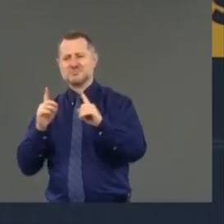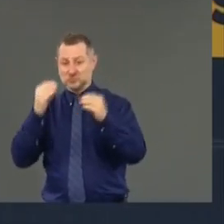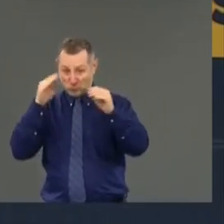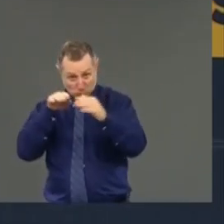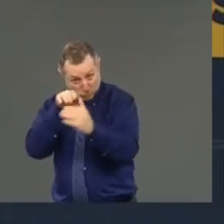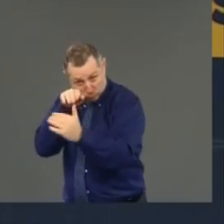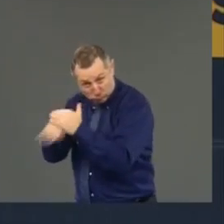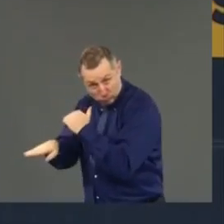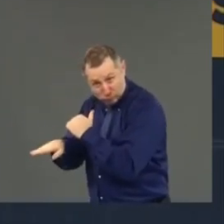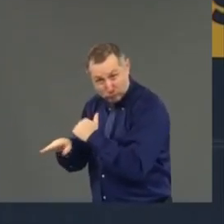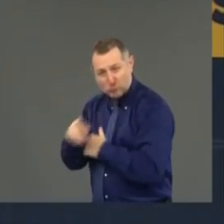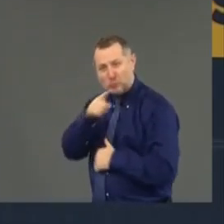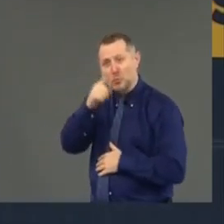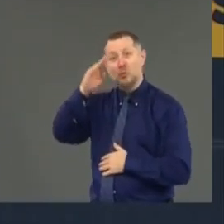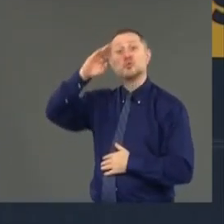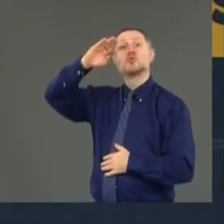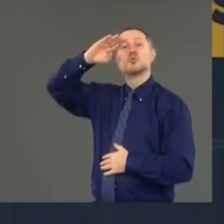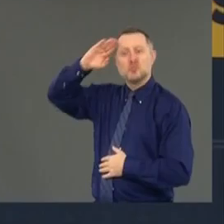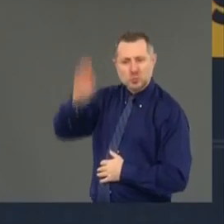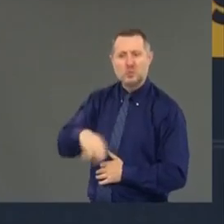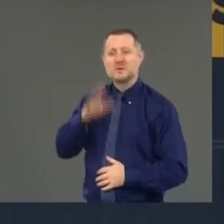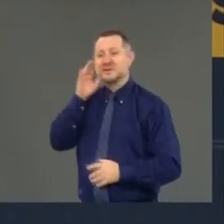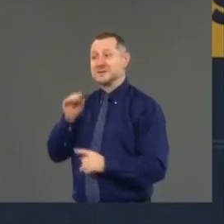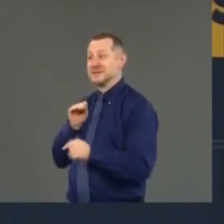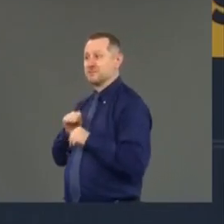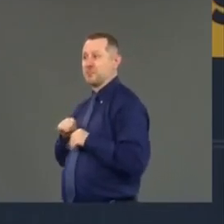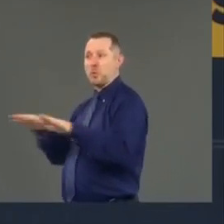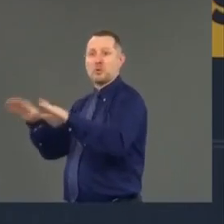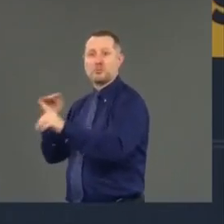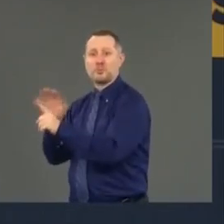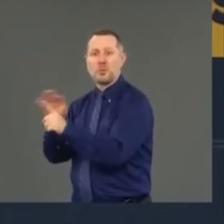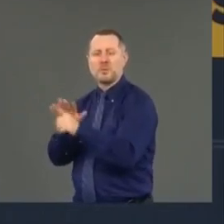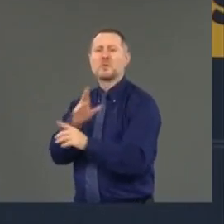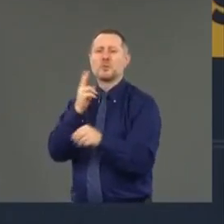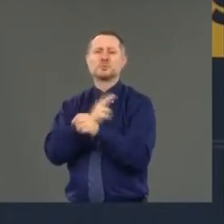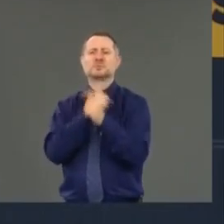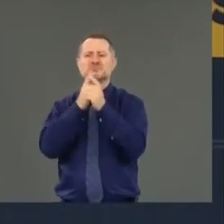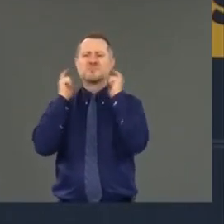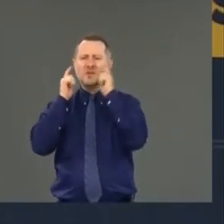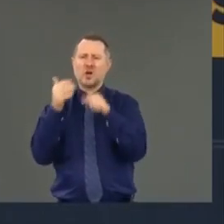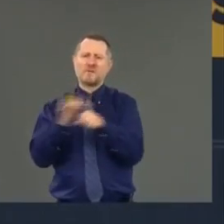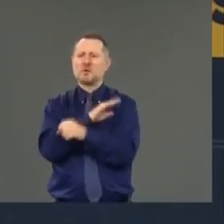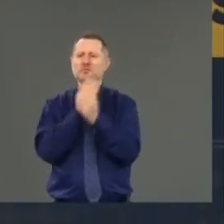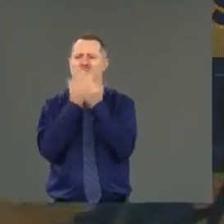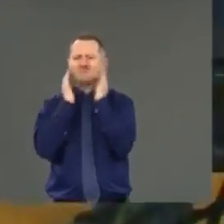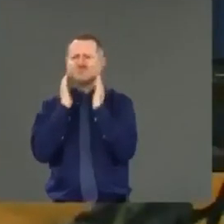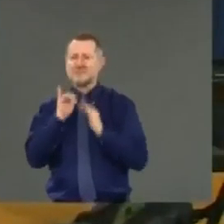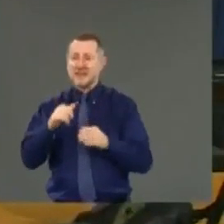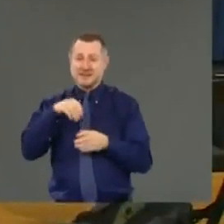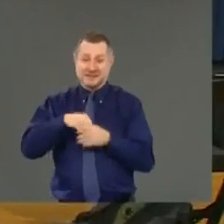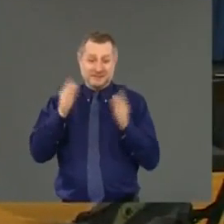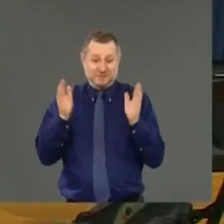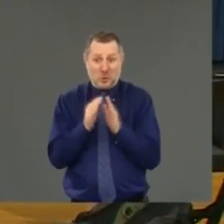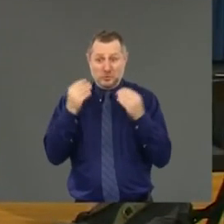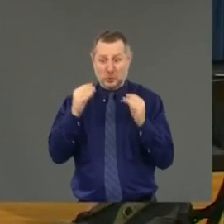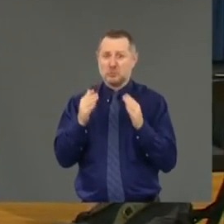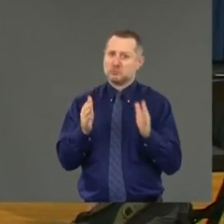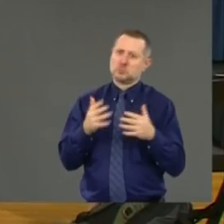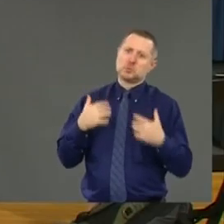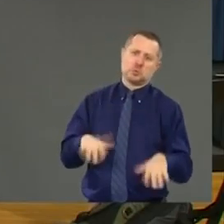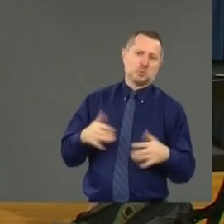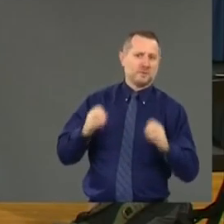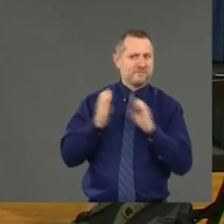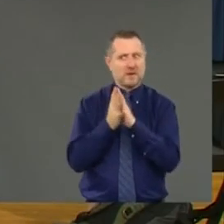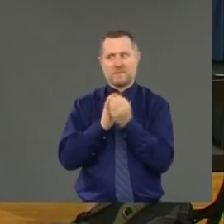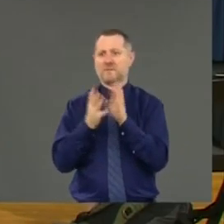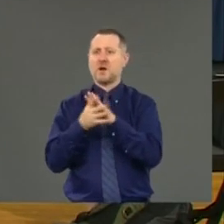know you're going to expose the other people, you have to wear a mask. And you're right, that's where you'll see real conflicts. For Rosie and Chris, what do you